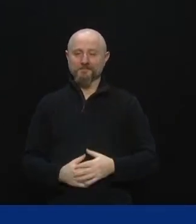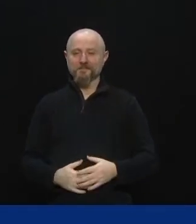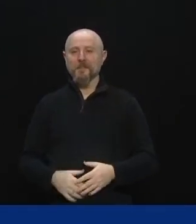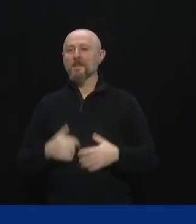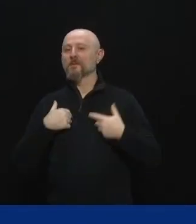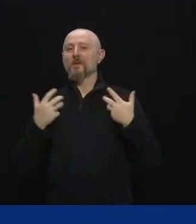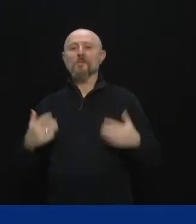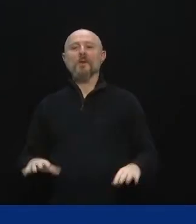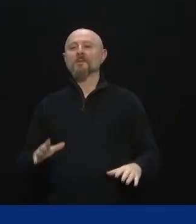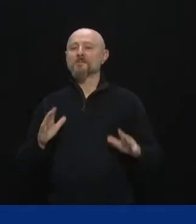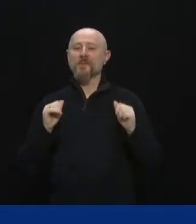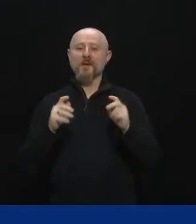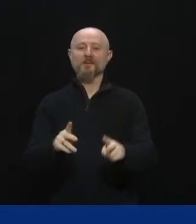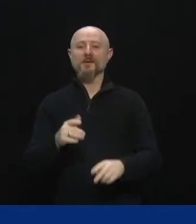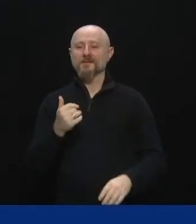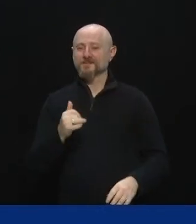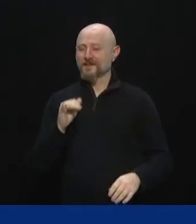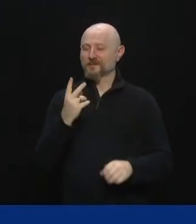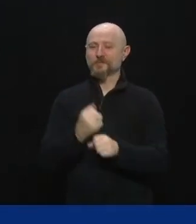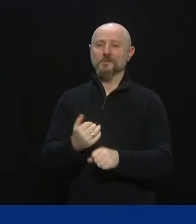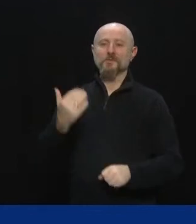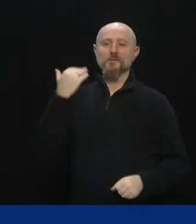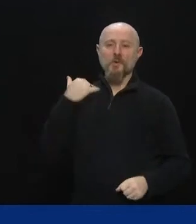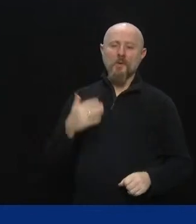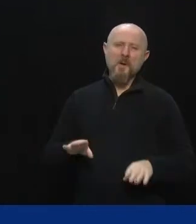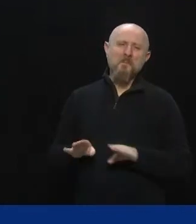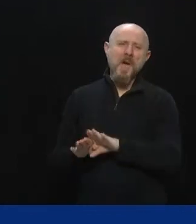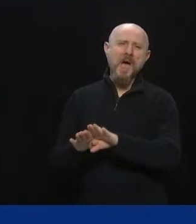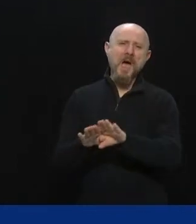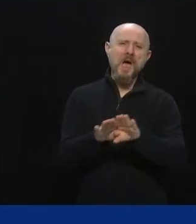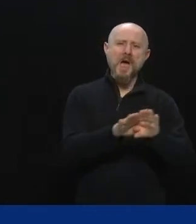back to those dark days when businesses were literally shuttered,